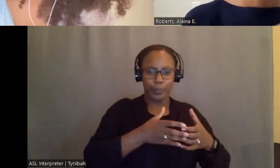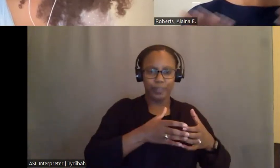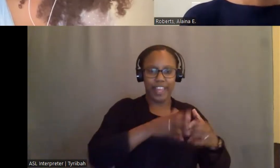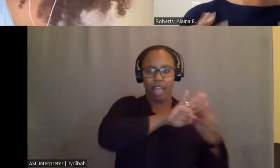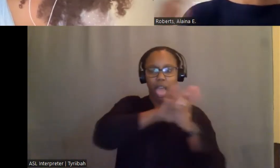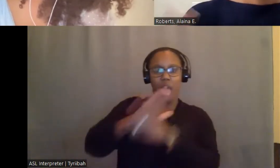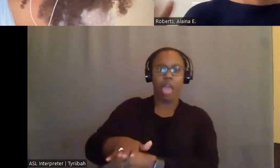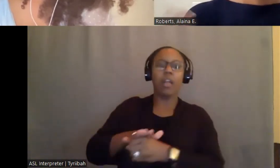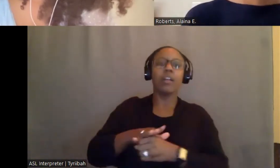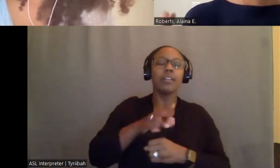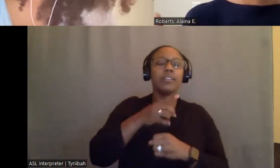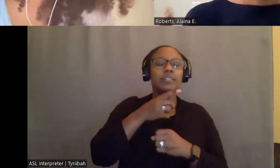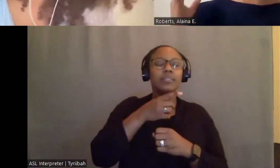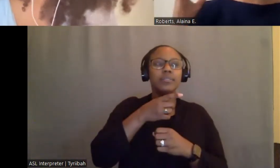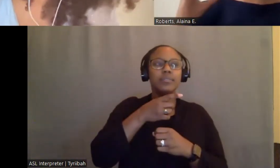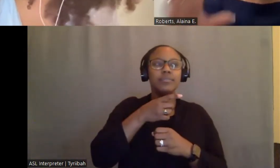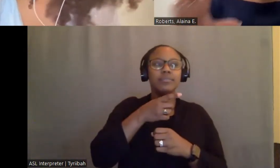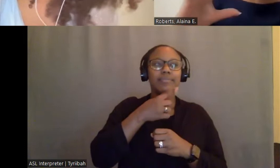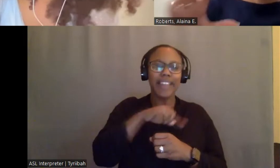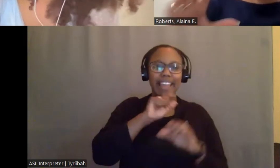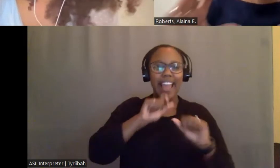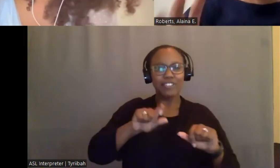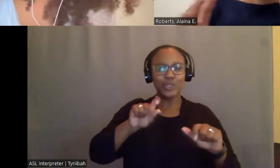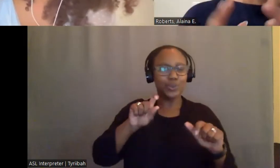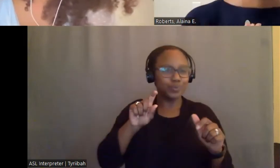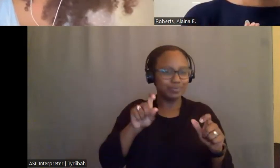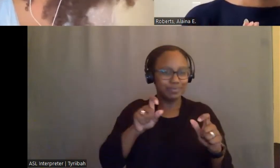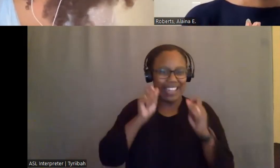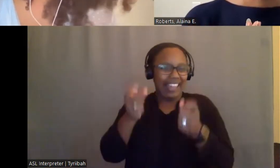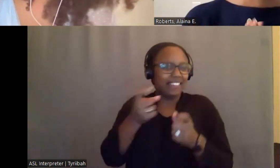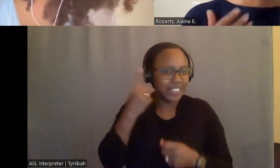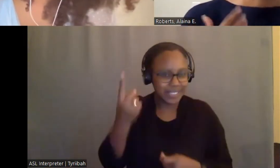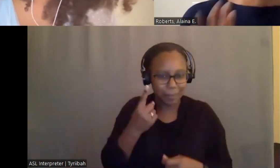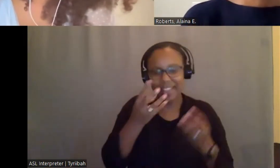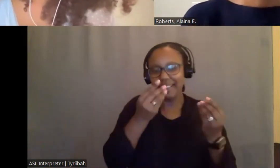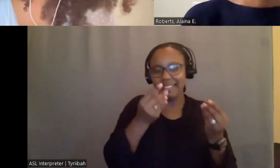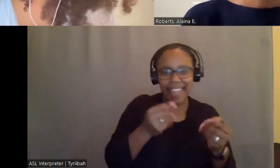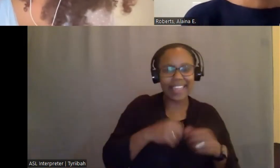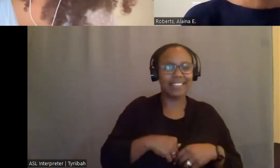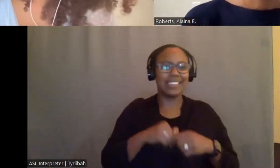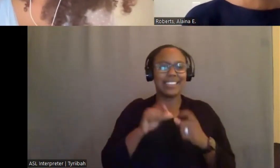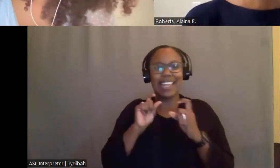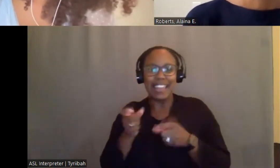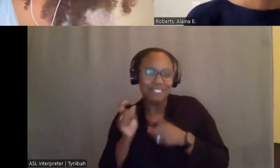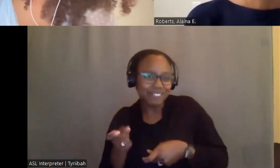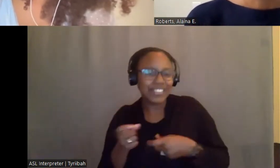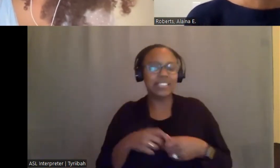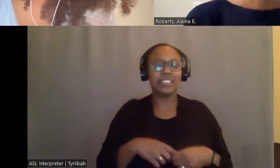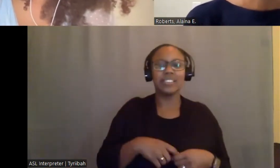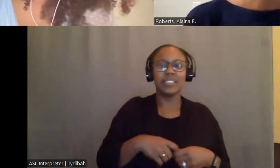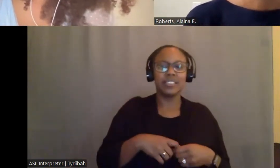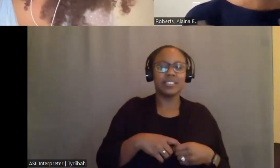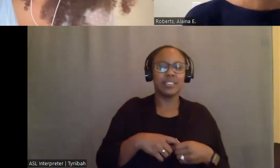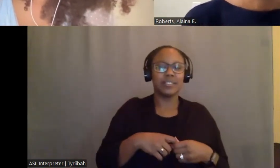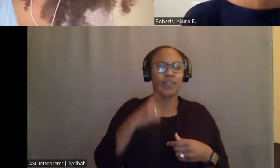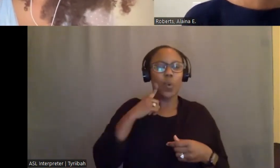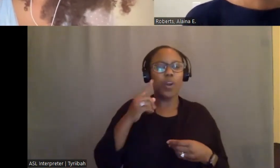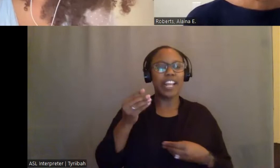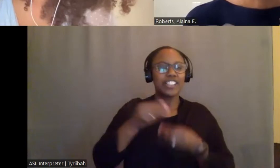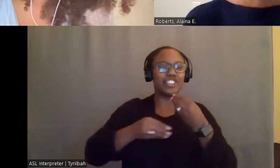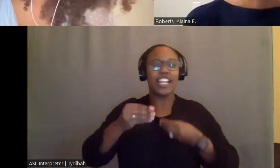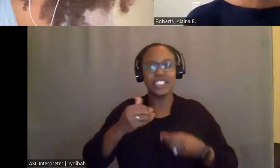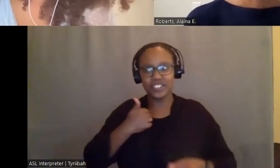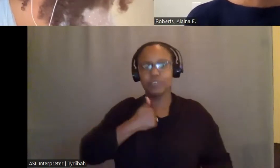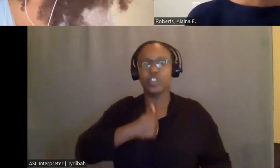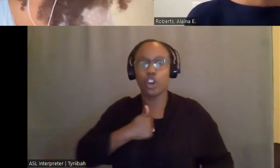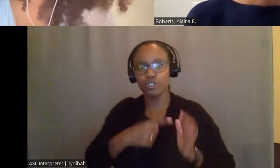gift, or, you know, whatever you want to think about the commodity or that is given to the people in kind of exchange for their sorrows